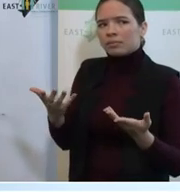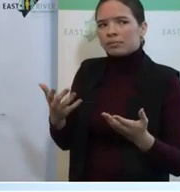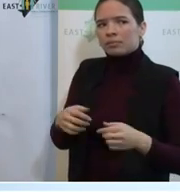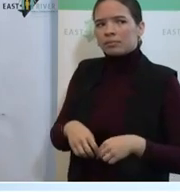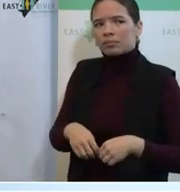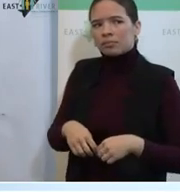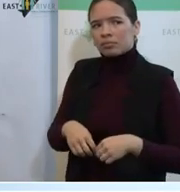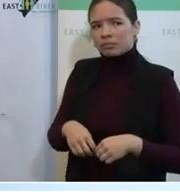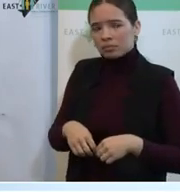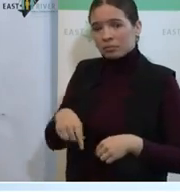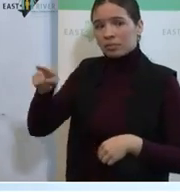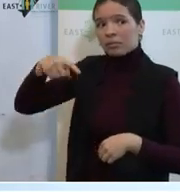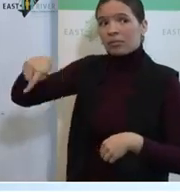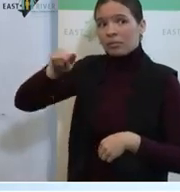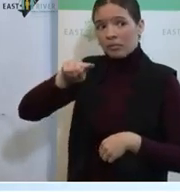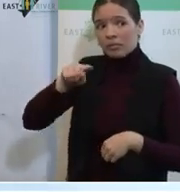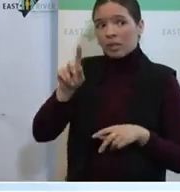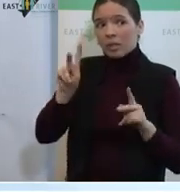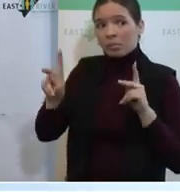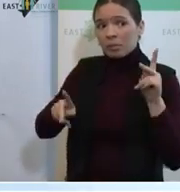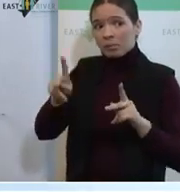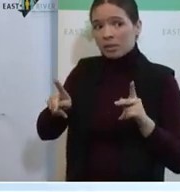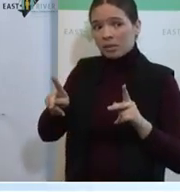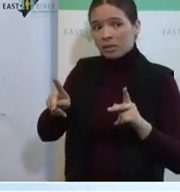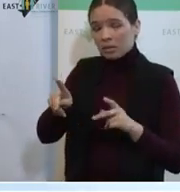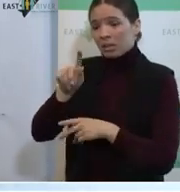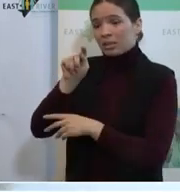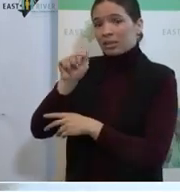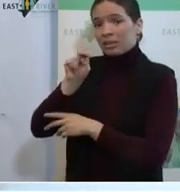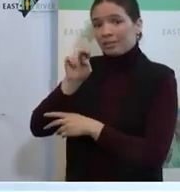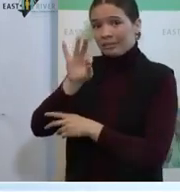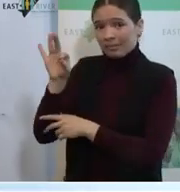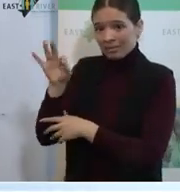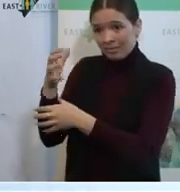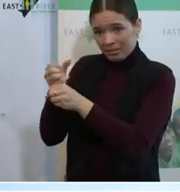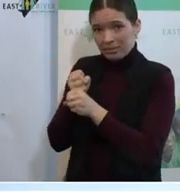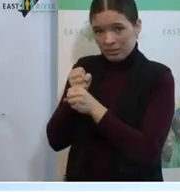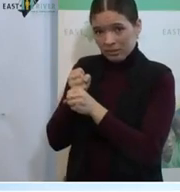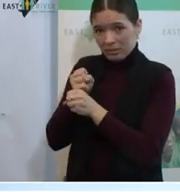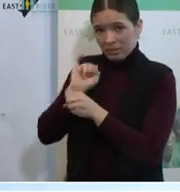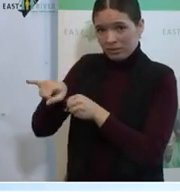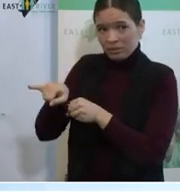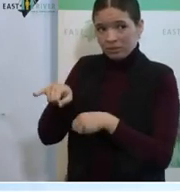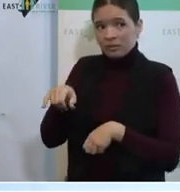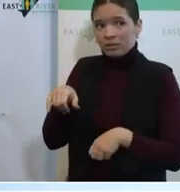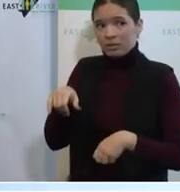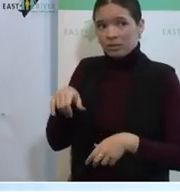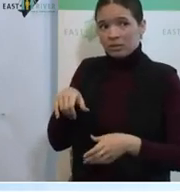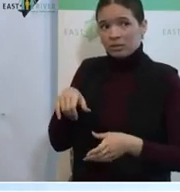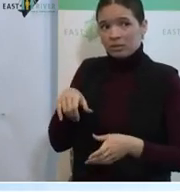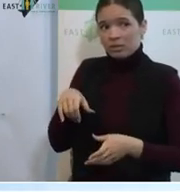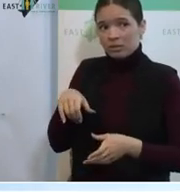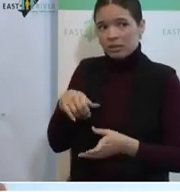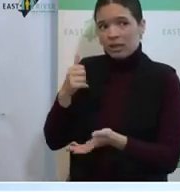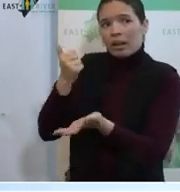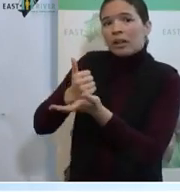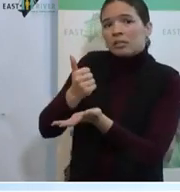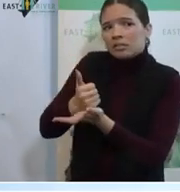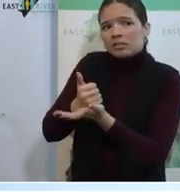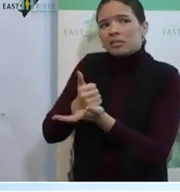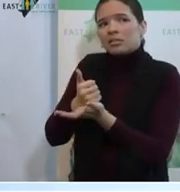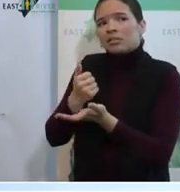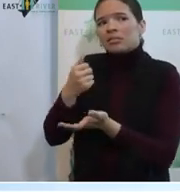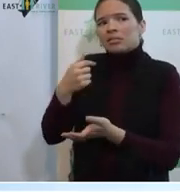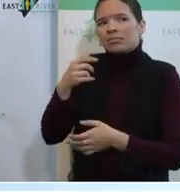the programs that you offering at the rec centers? Because I see that on the website, it's like plenty of charges for things for